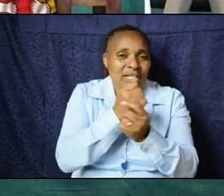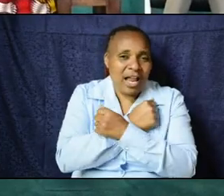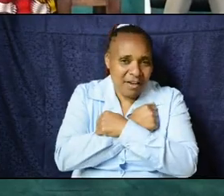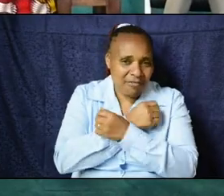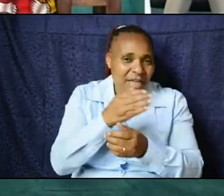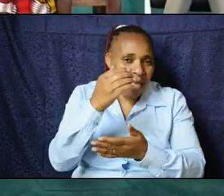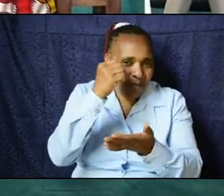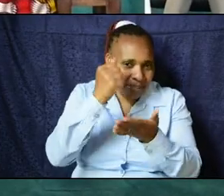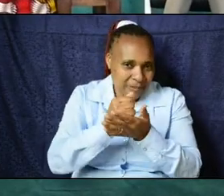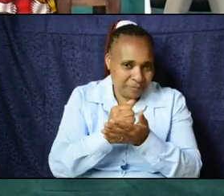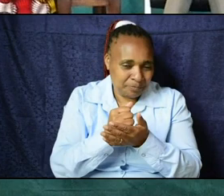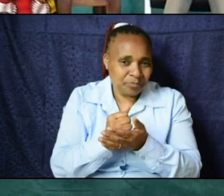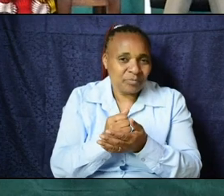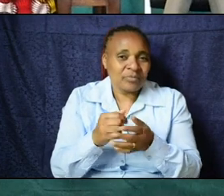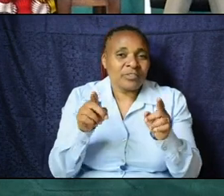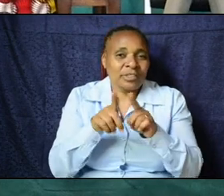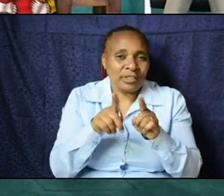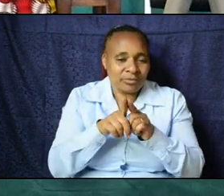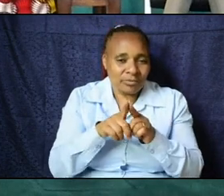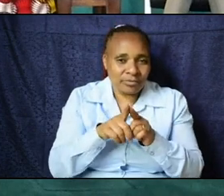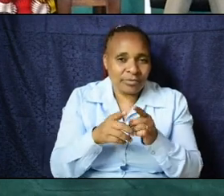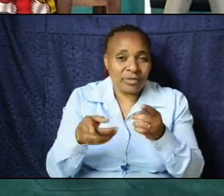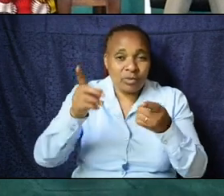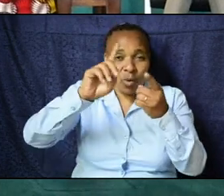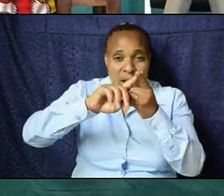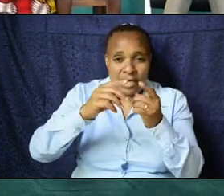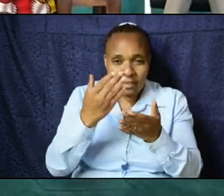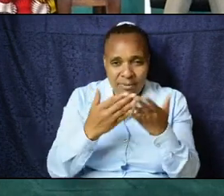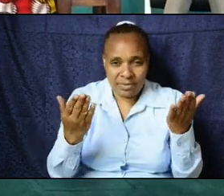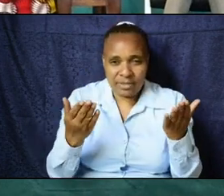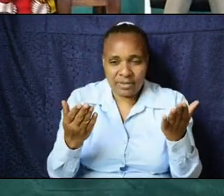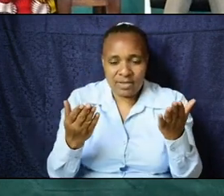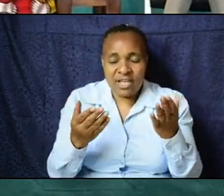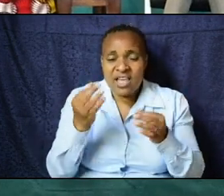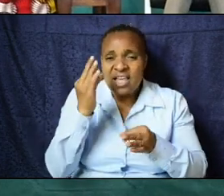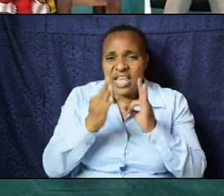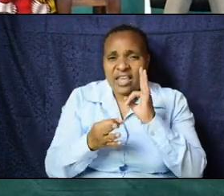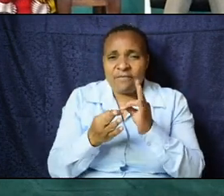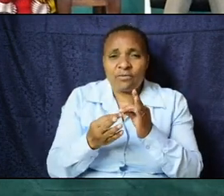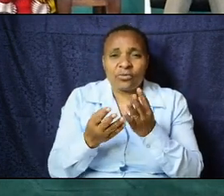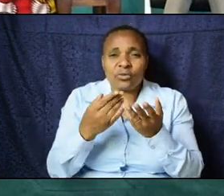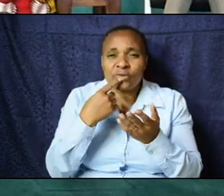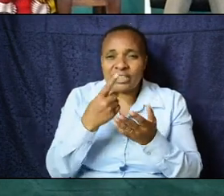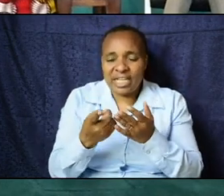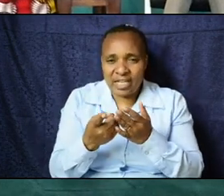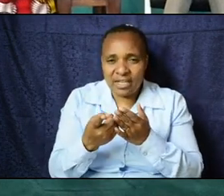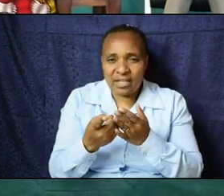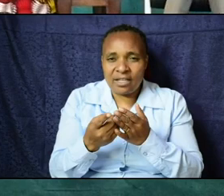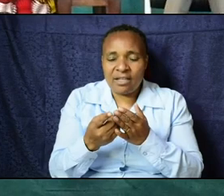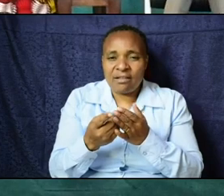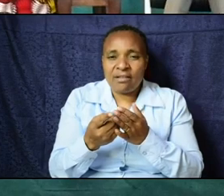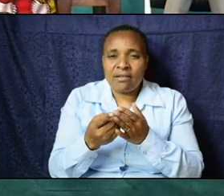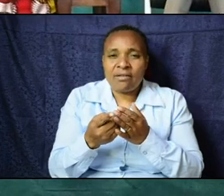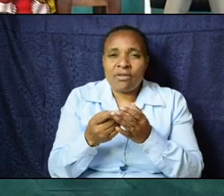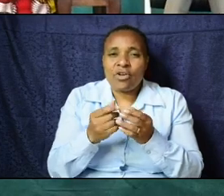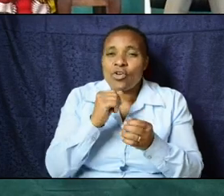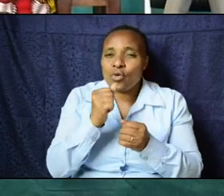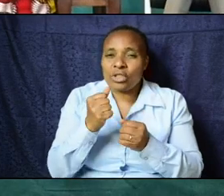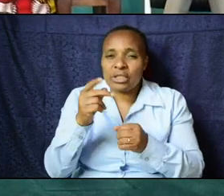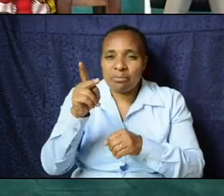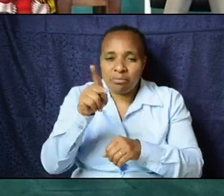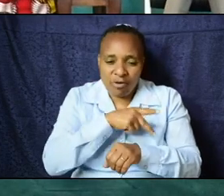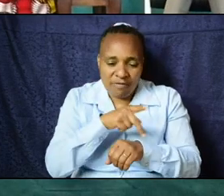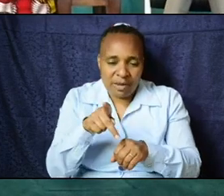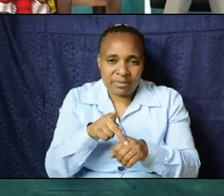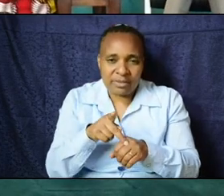Thank you for that. And Grace, if I were to add on that, if I were to say a verse that's not in the punchlines, I know it's in the book of